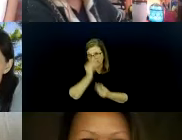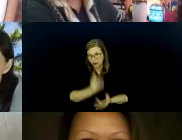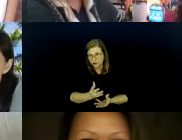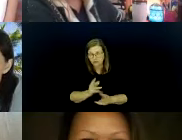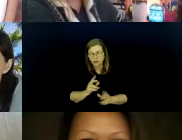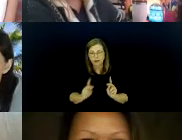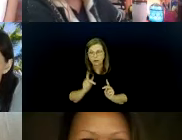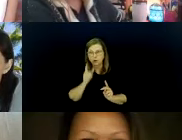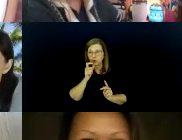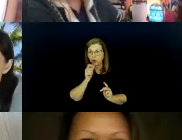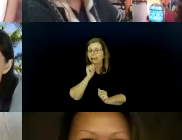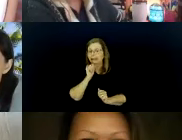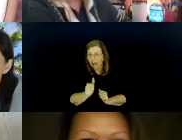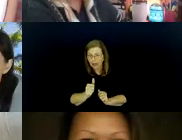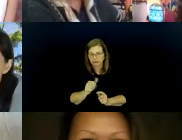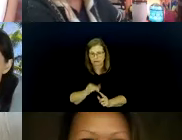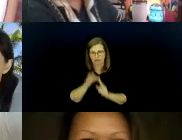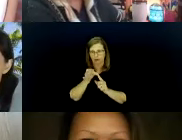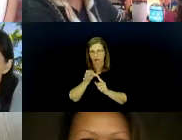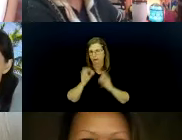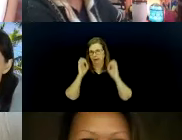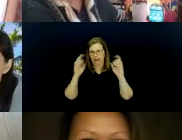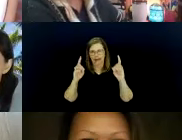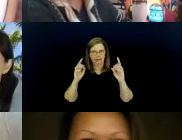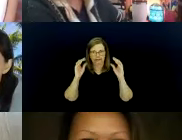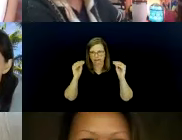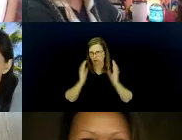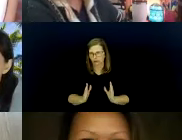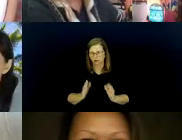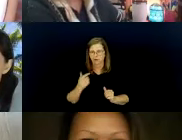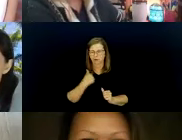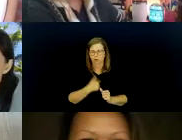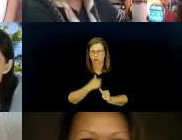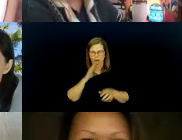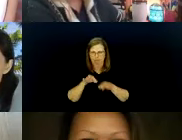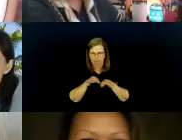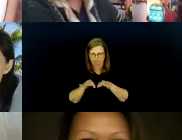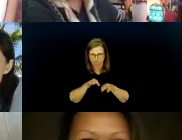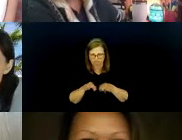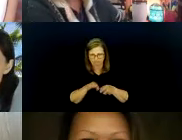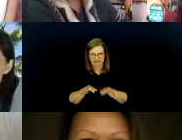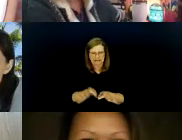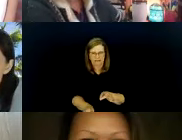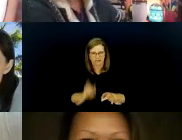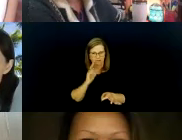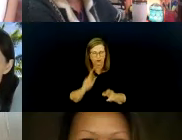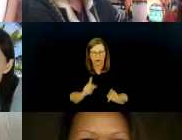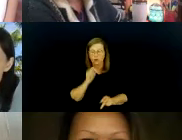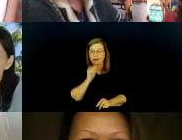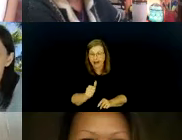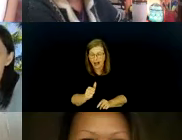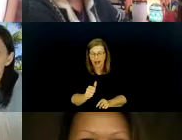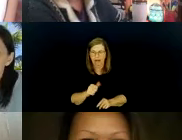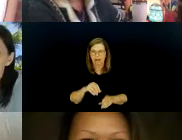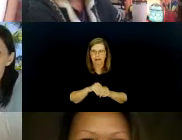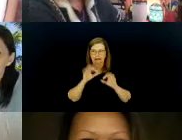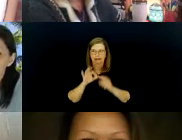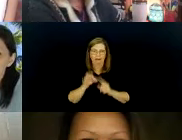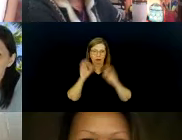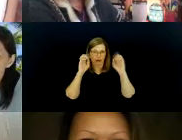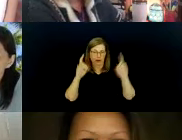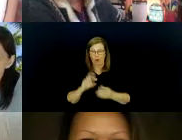who are not special educators. And so we're going to break it down for those who are not in the special education world or new to